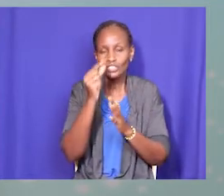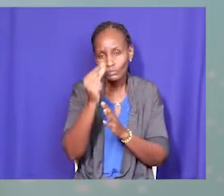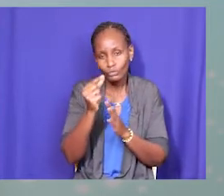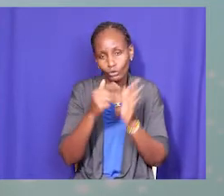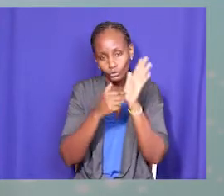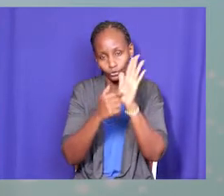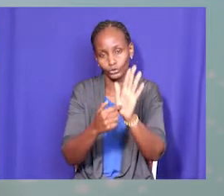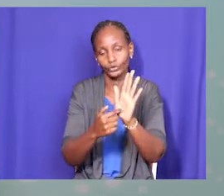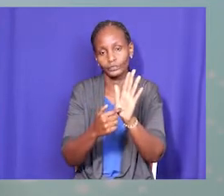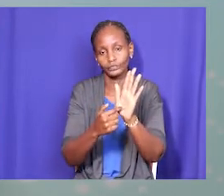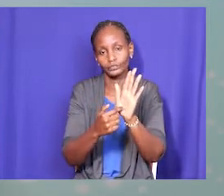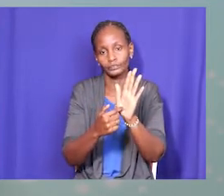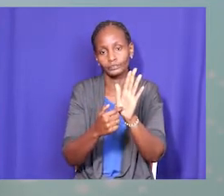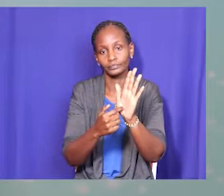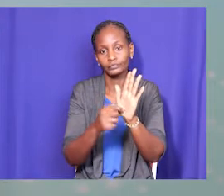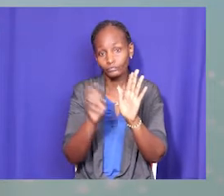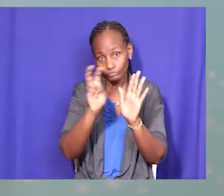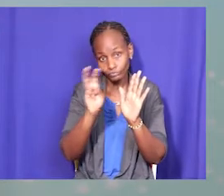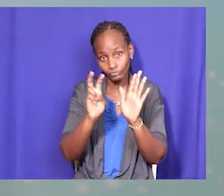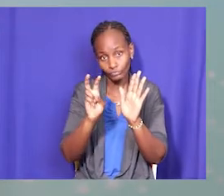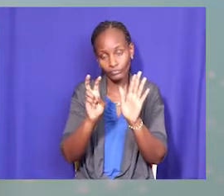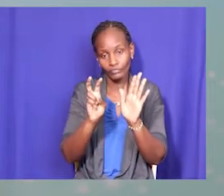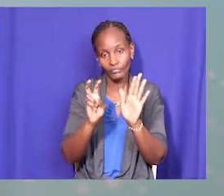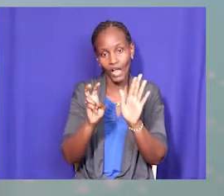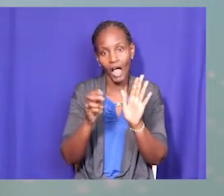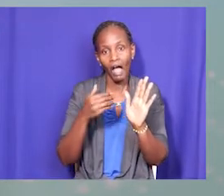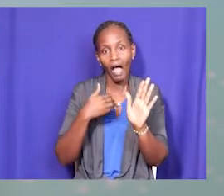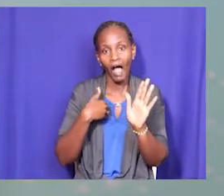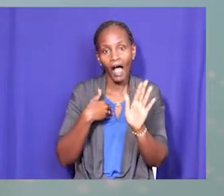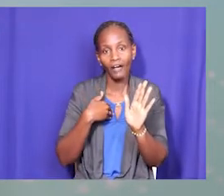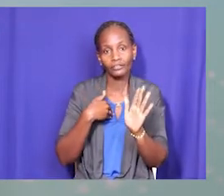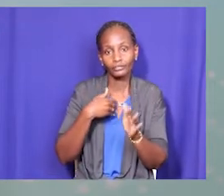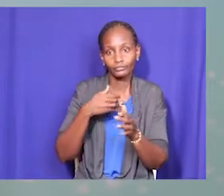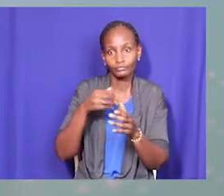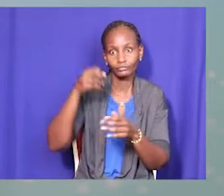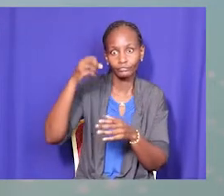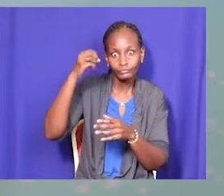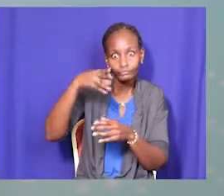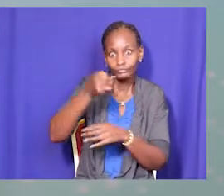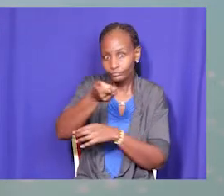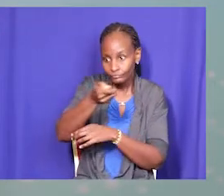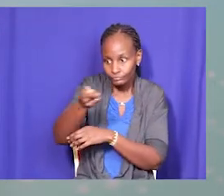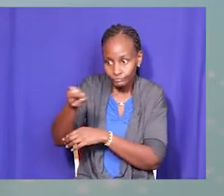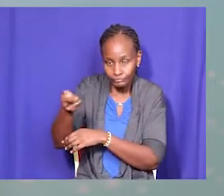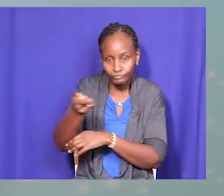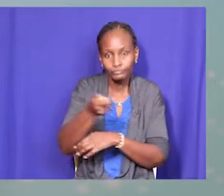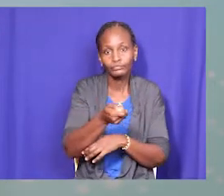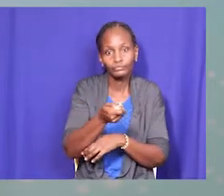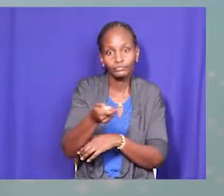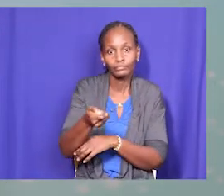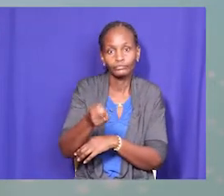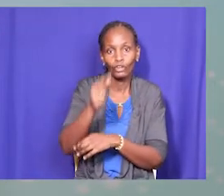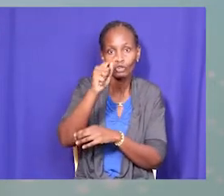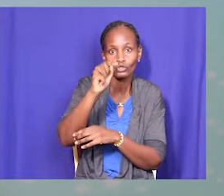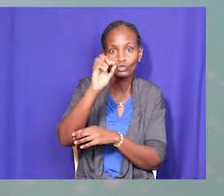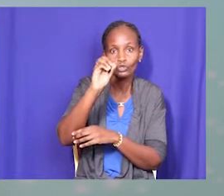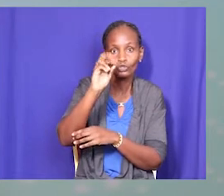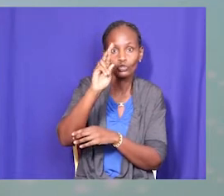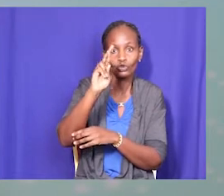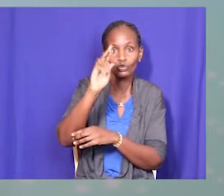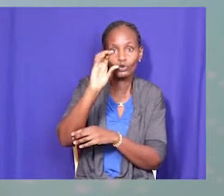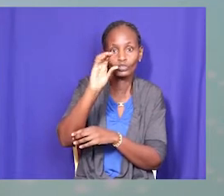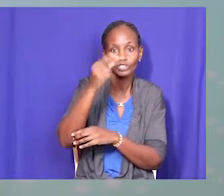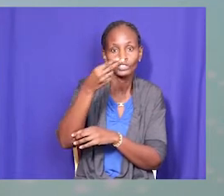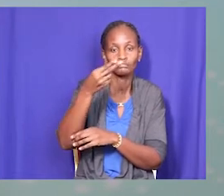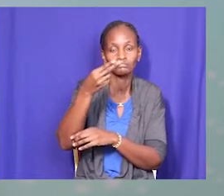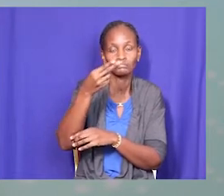this. I have with me a torch. This torch has no light.